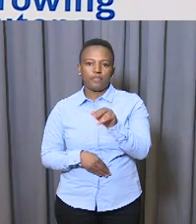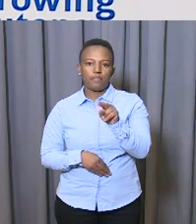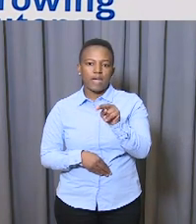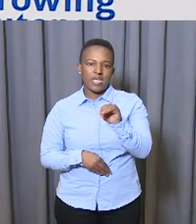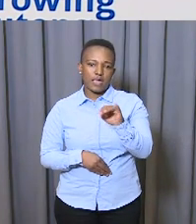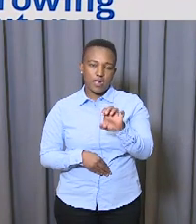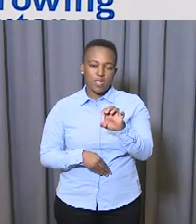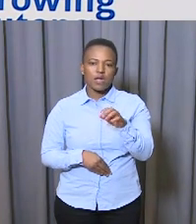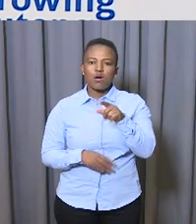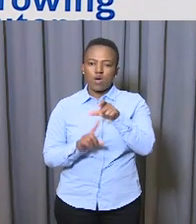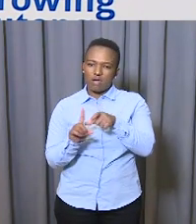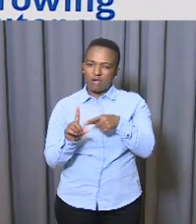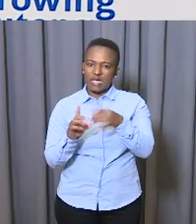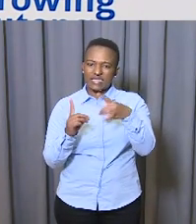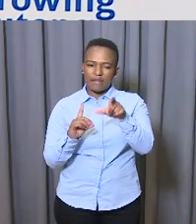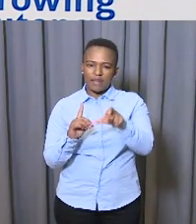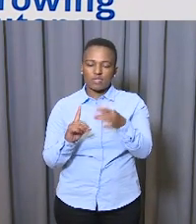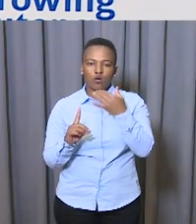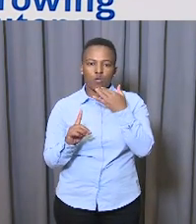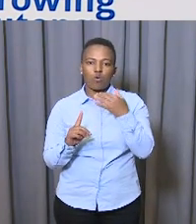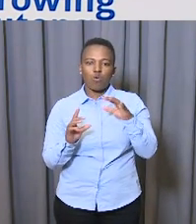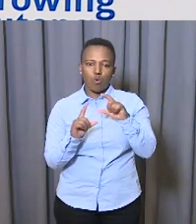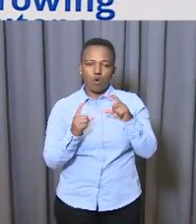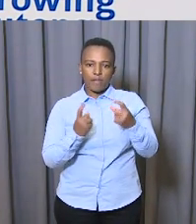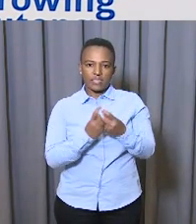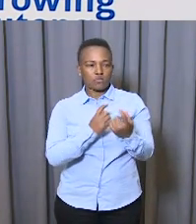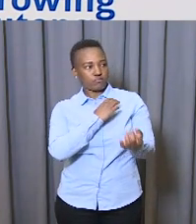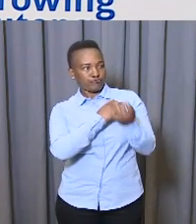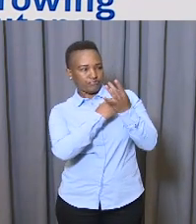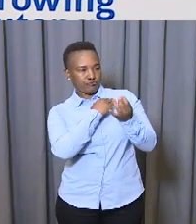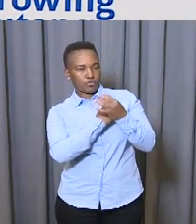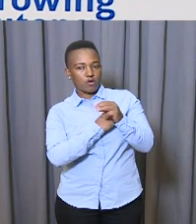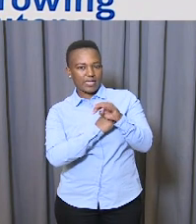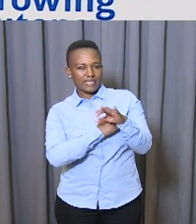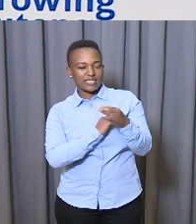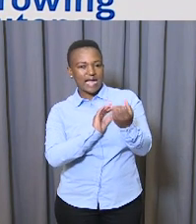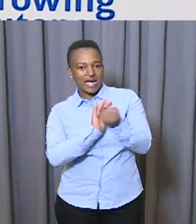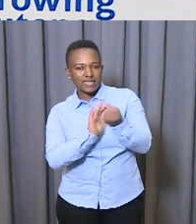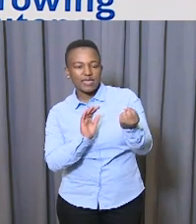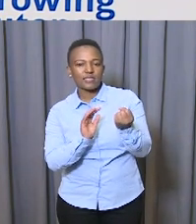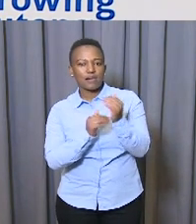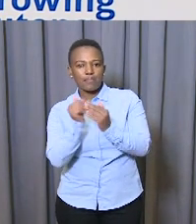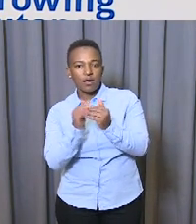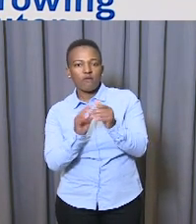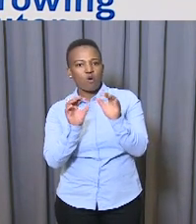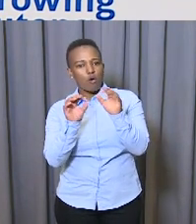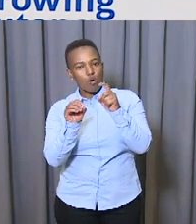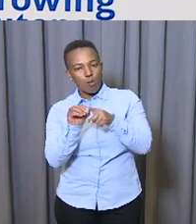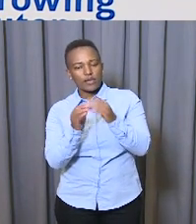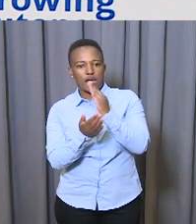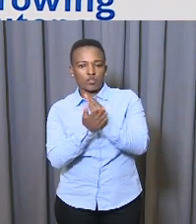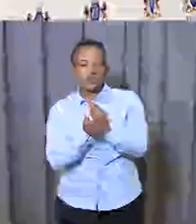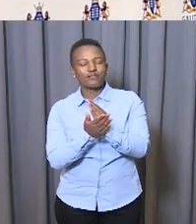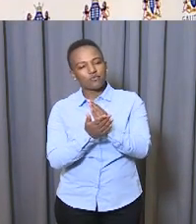of our committee, which was advising the MEC on accreditation and facility on quality assurance.